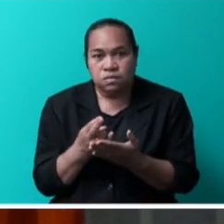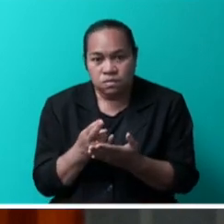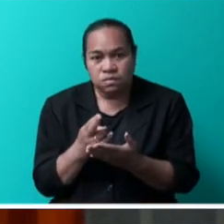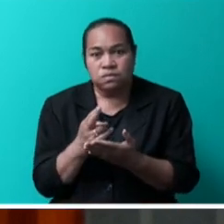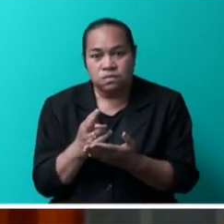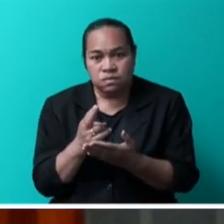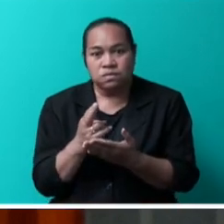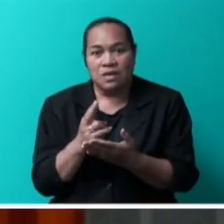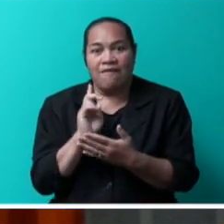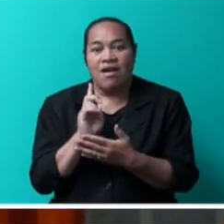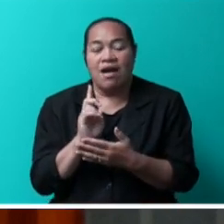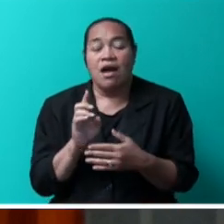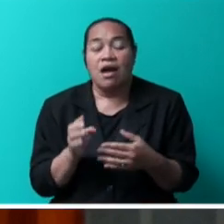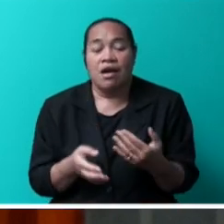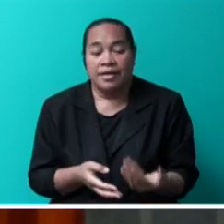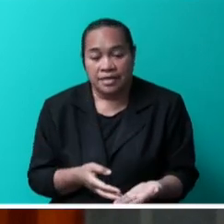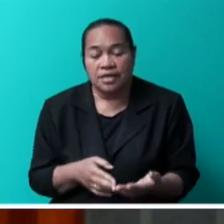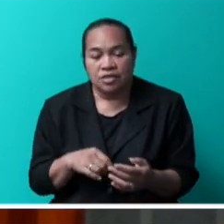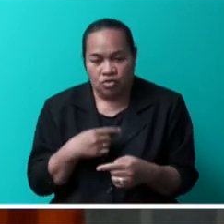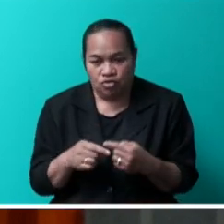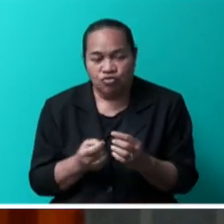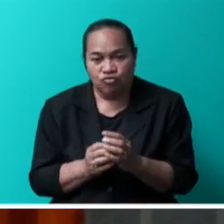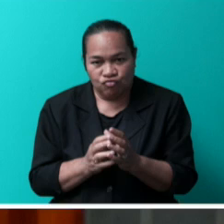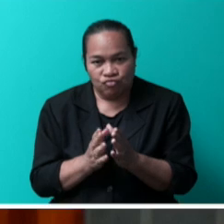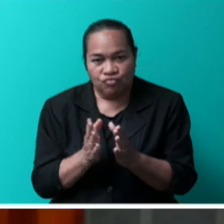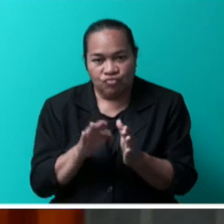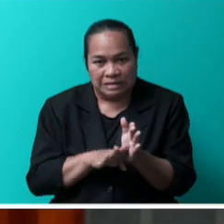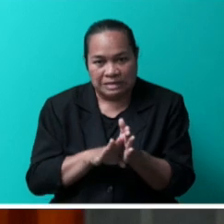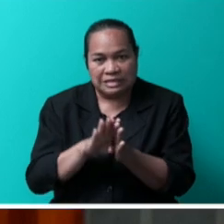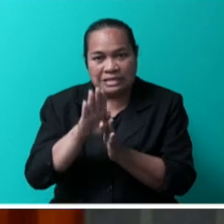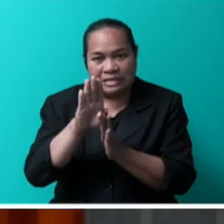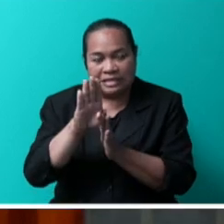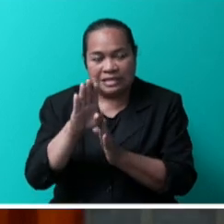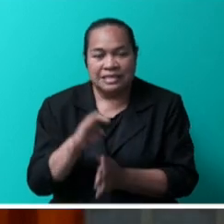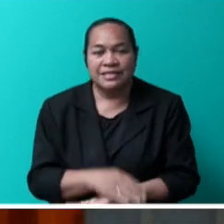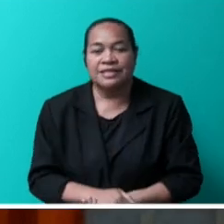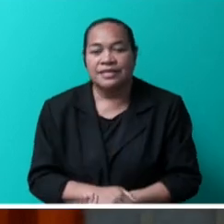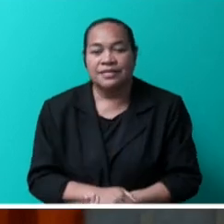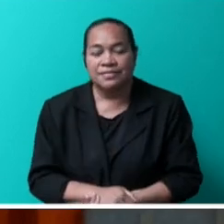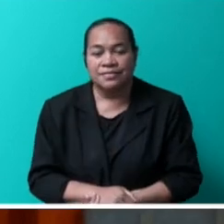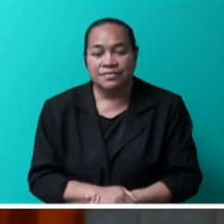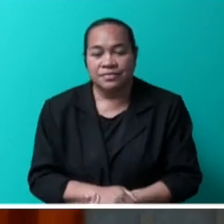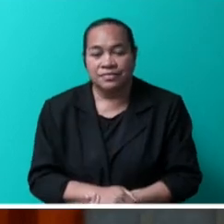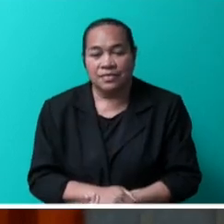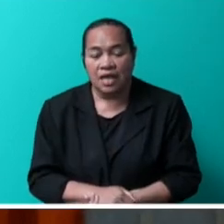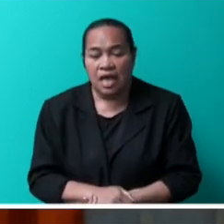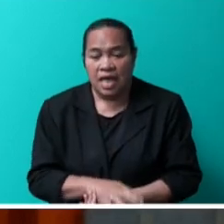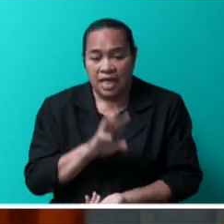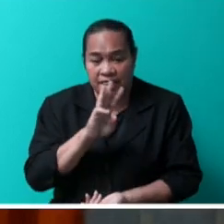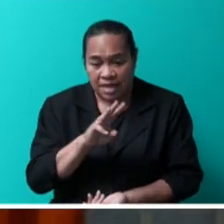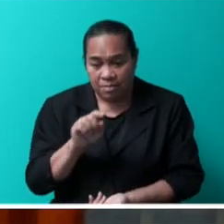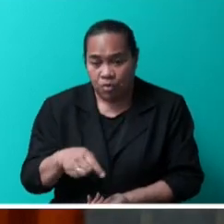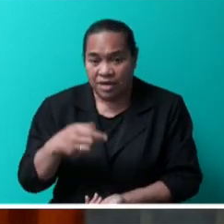reserves level continued to increase, hitting multiple highs. The highest peak of around 3.96